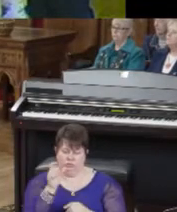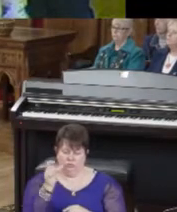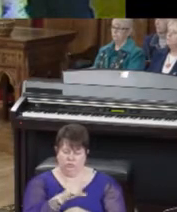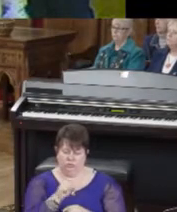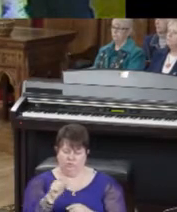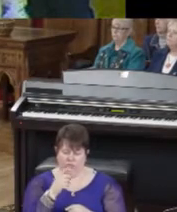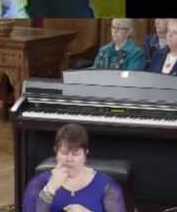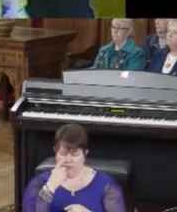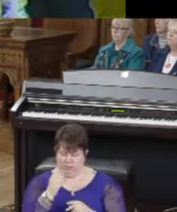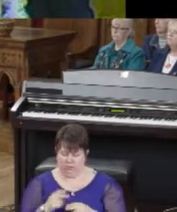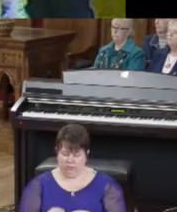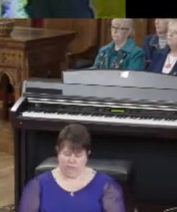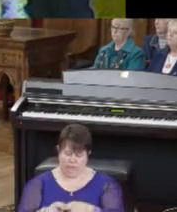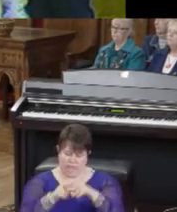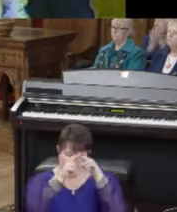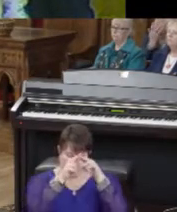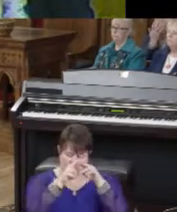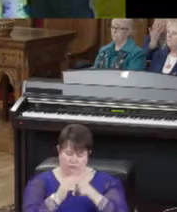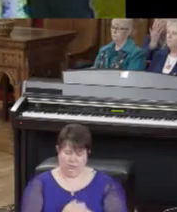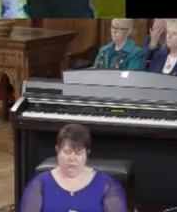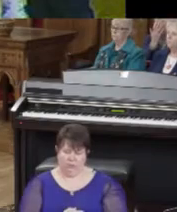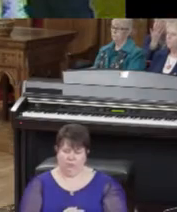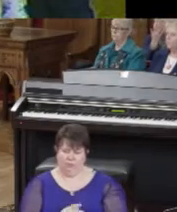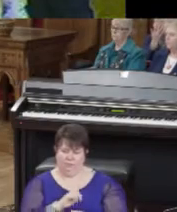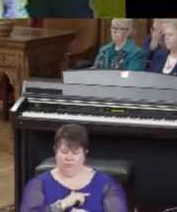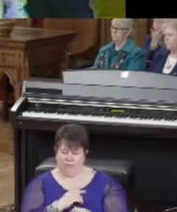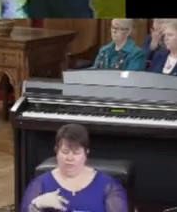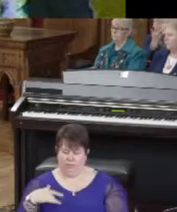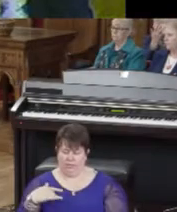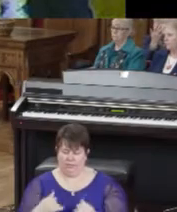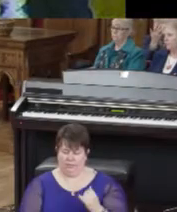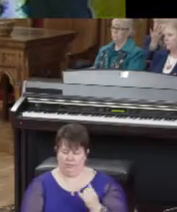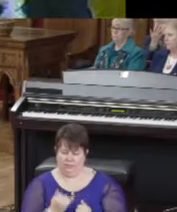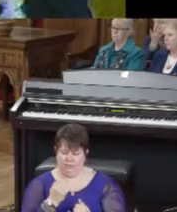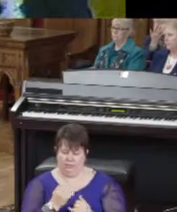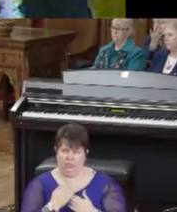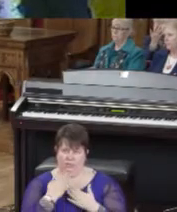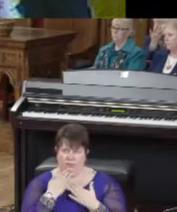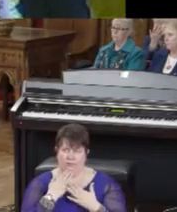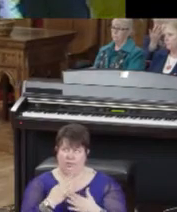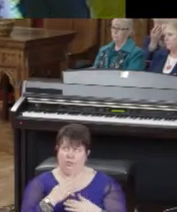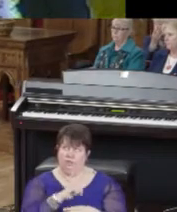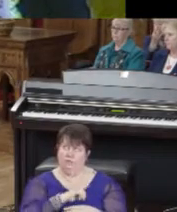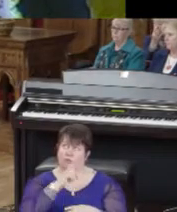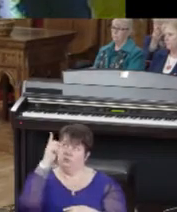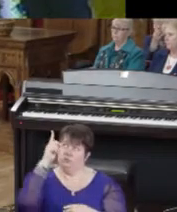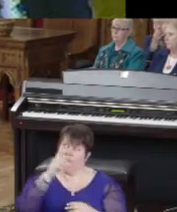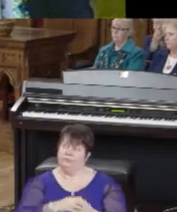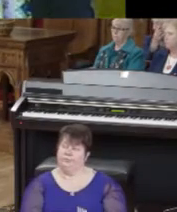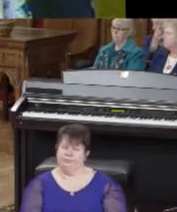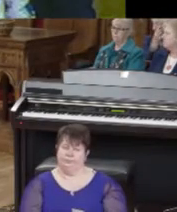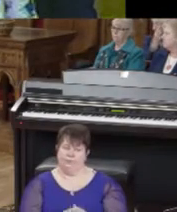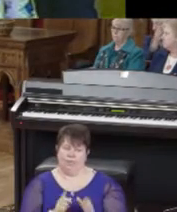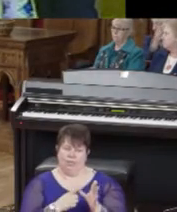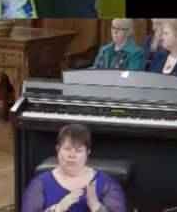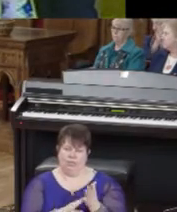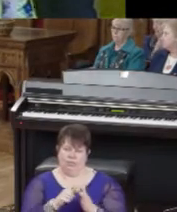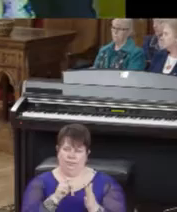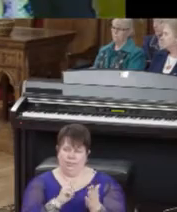faithful soldier and servant, until their life's end. Thanks be to God.